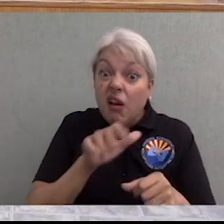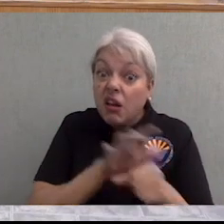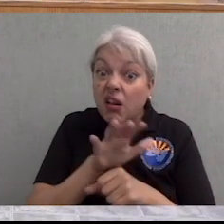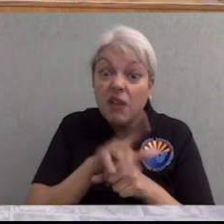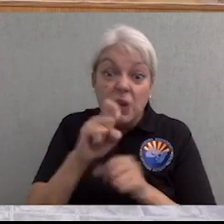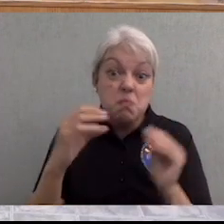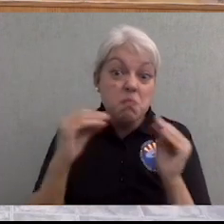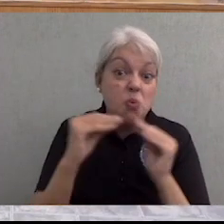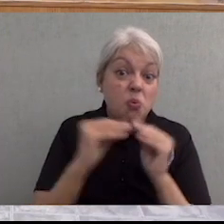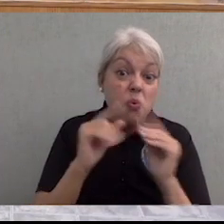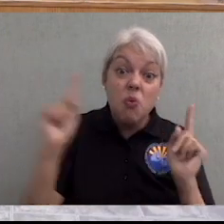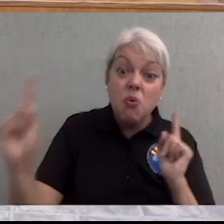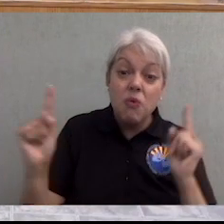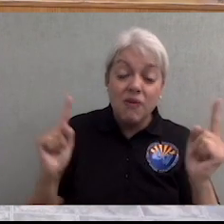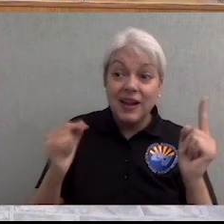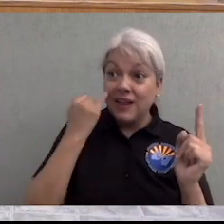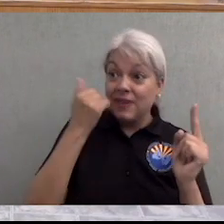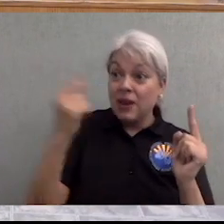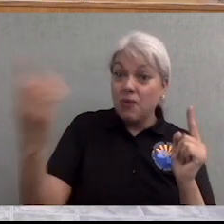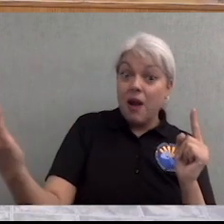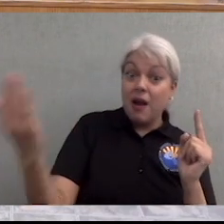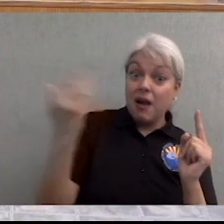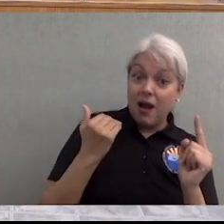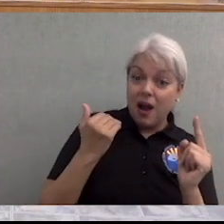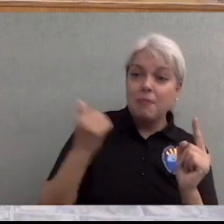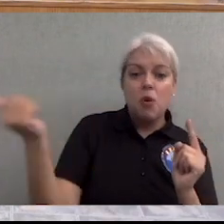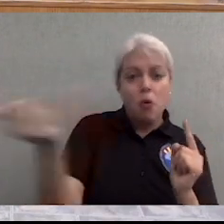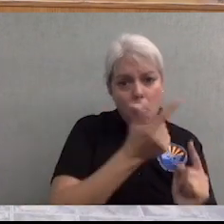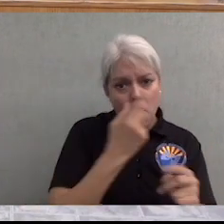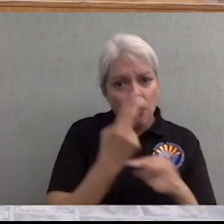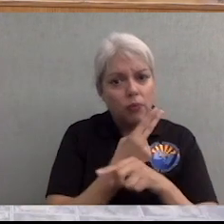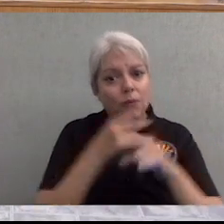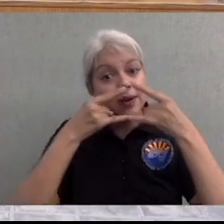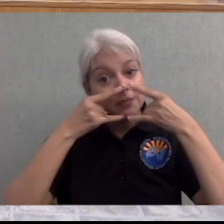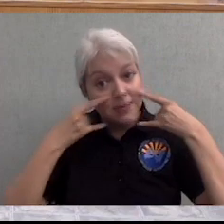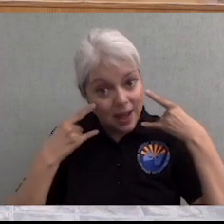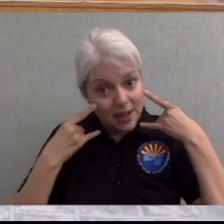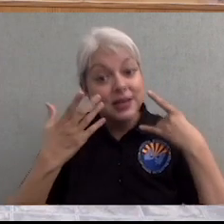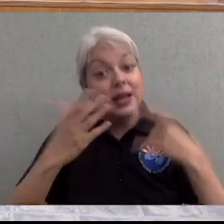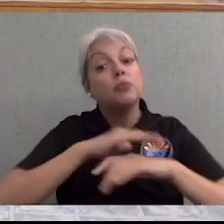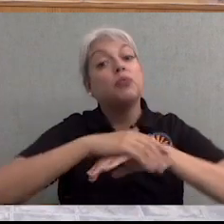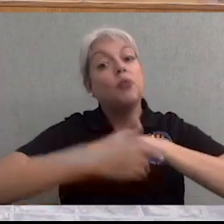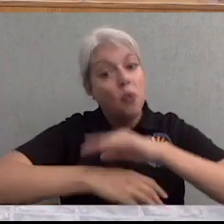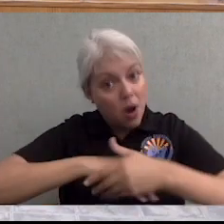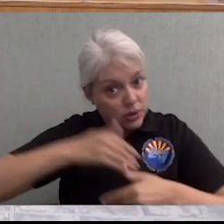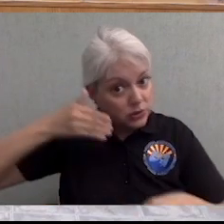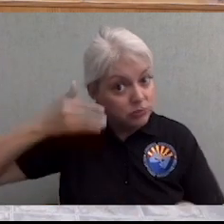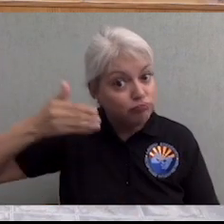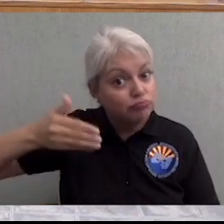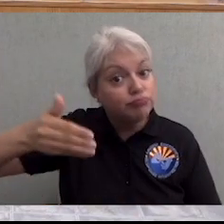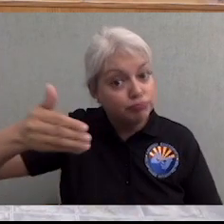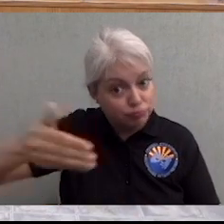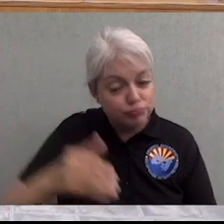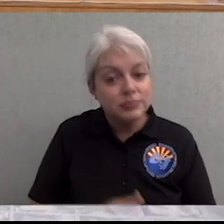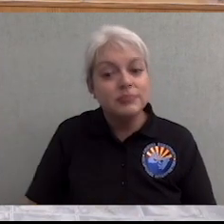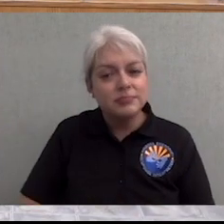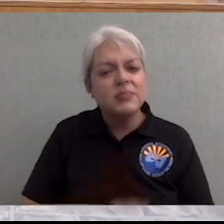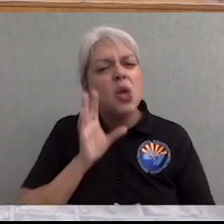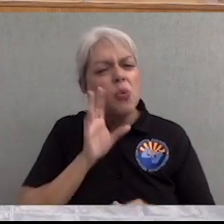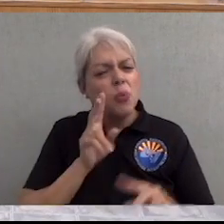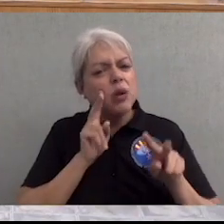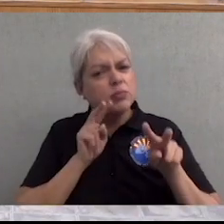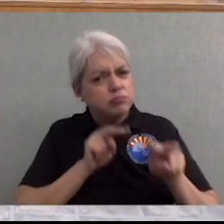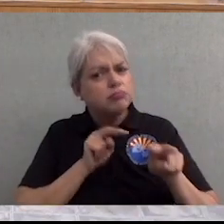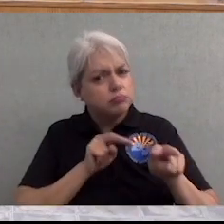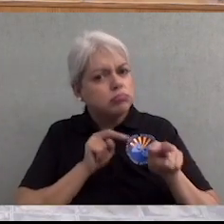whatsoever, you should all be wearing masks. And again, washing your hands as frequently as possible. So we'll keep an eye on this, and we'll keep you